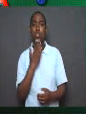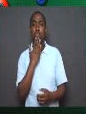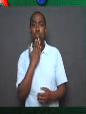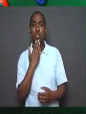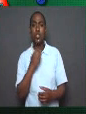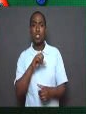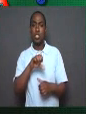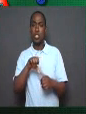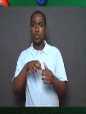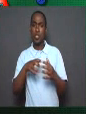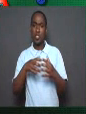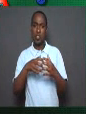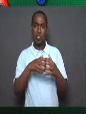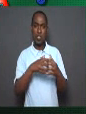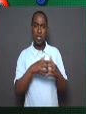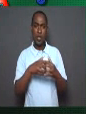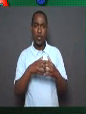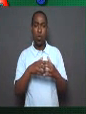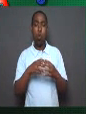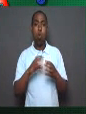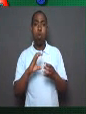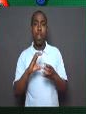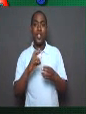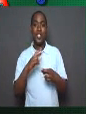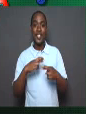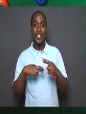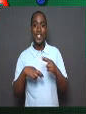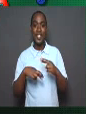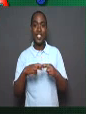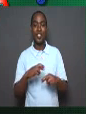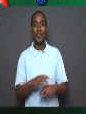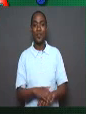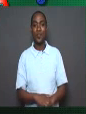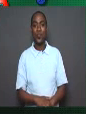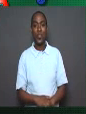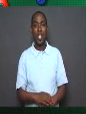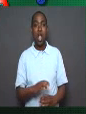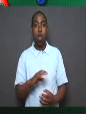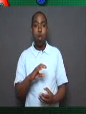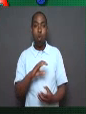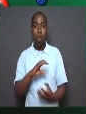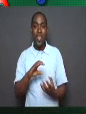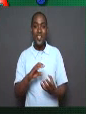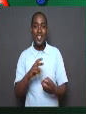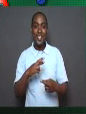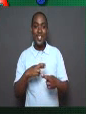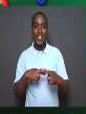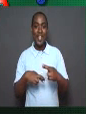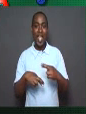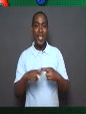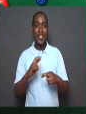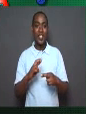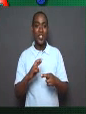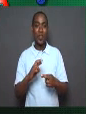a condensation reaction. A condensation reaction removes